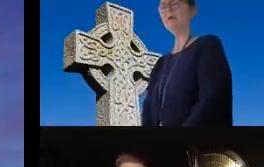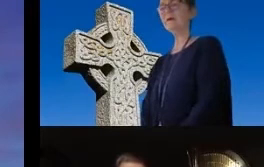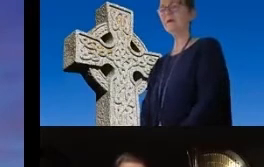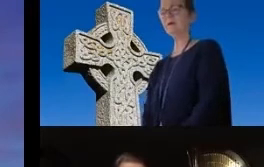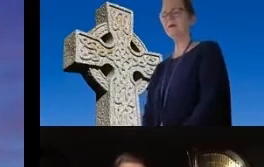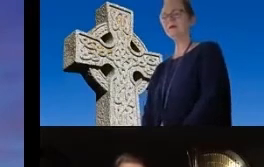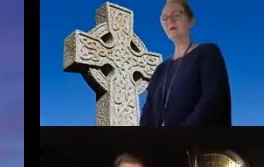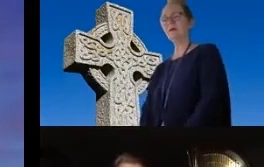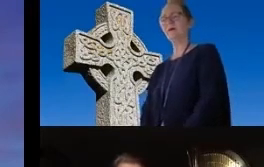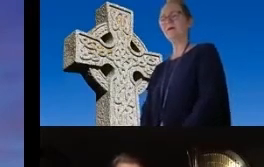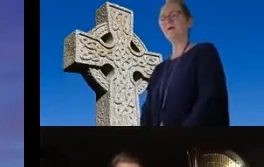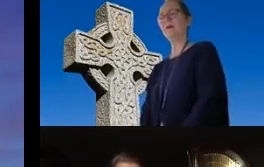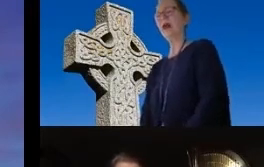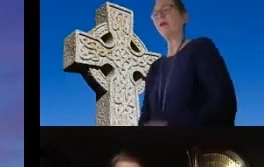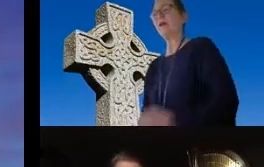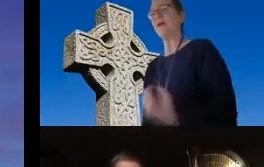diplomat,